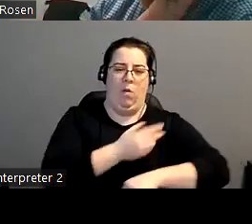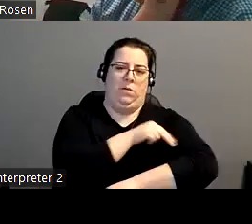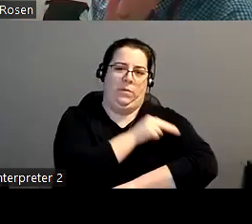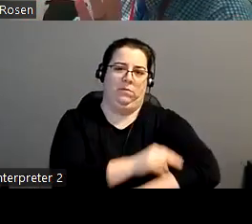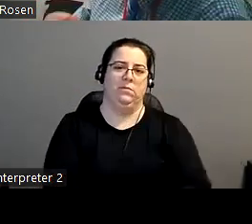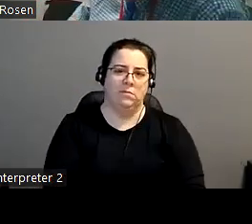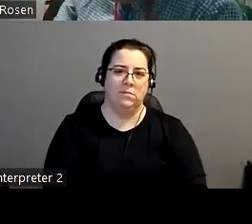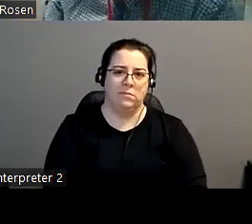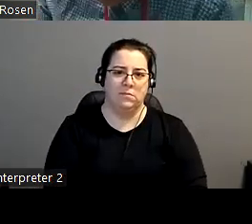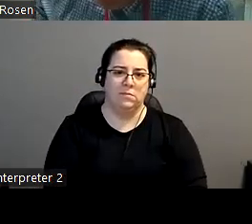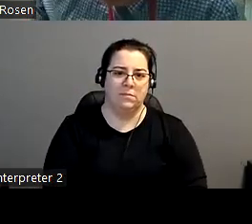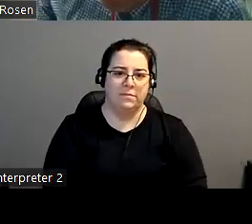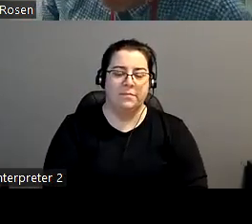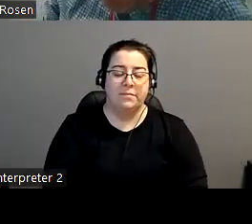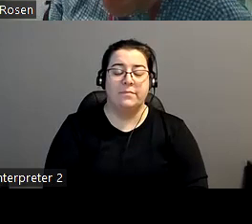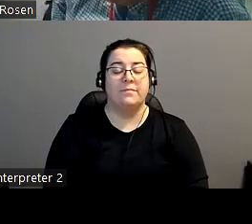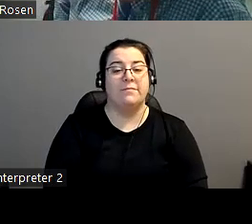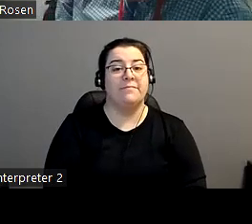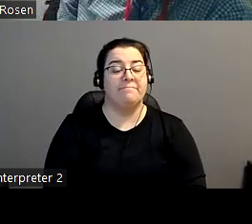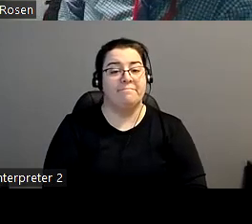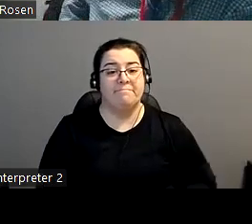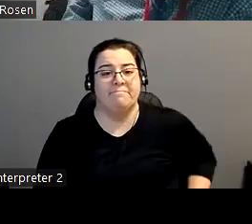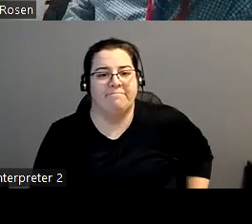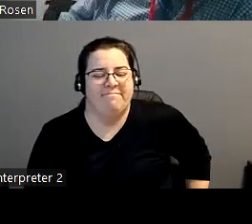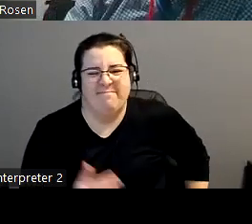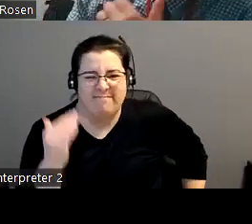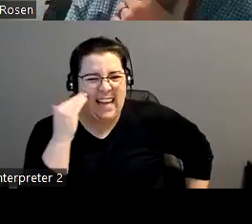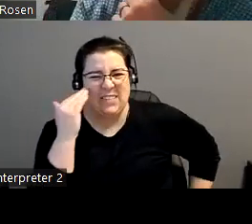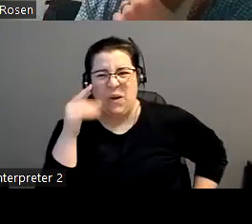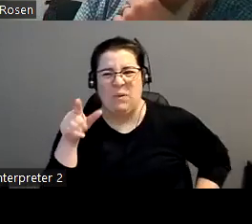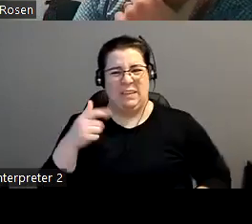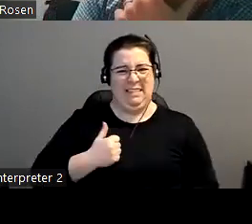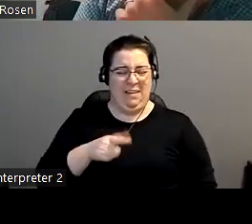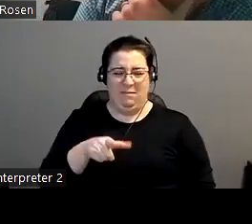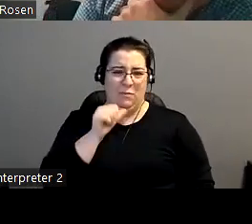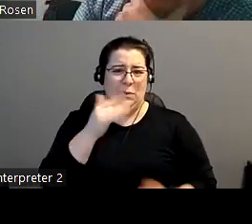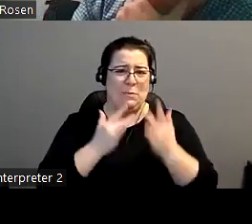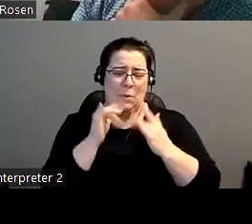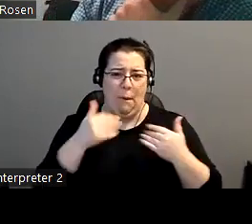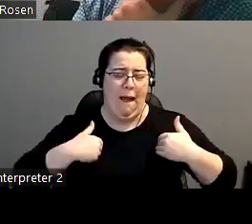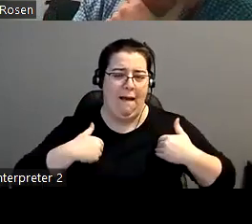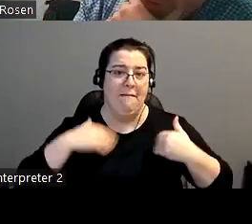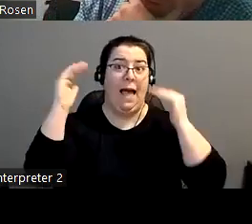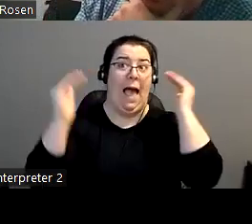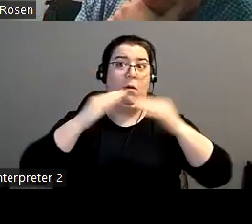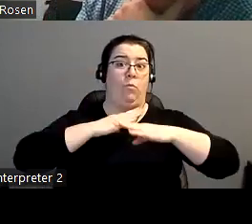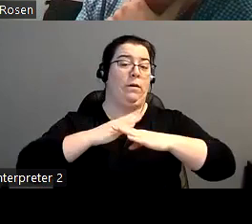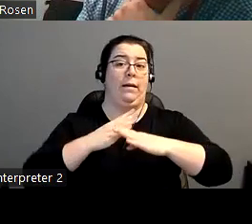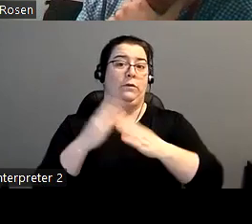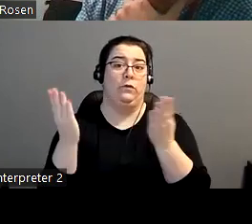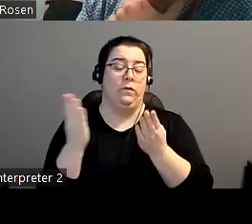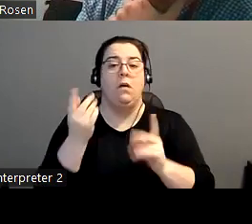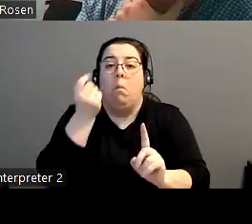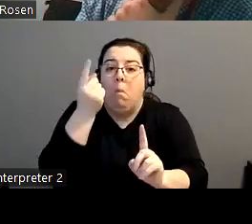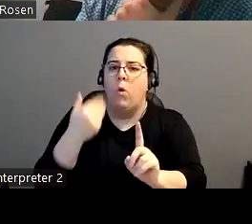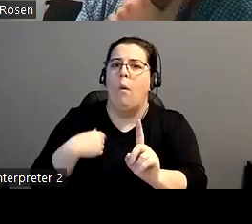Also, and again, you don't have adult protective services, but you have something similar. And